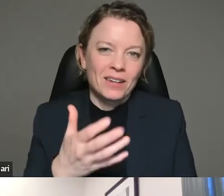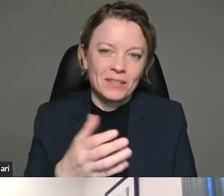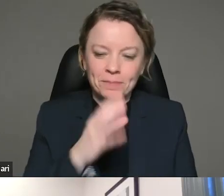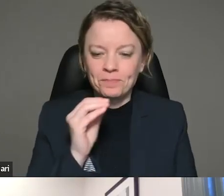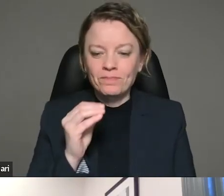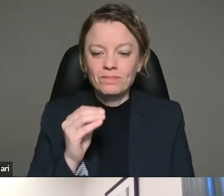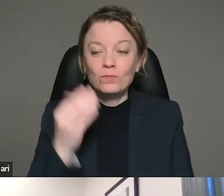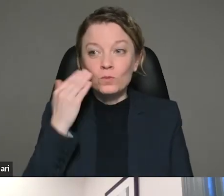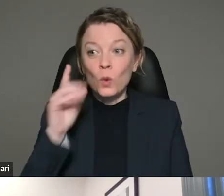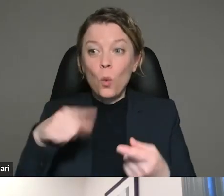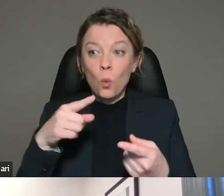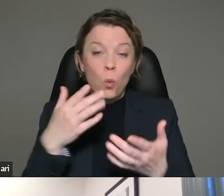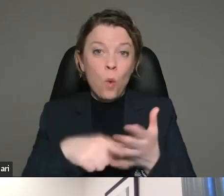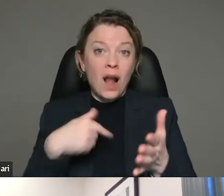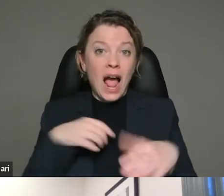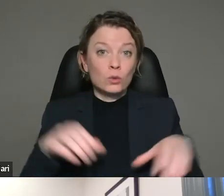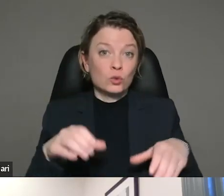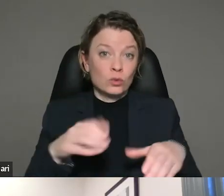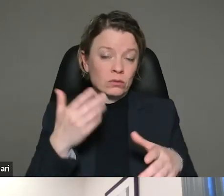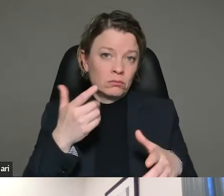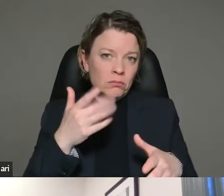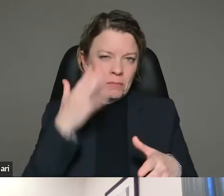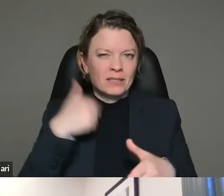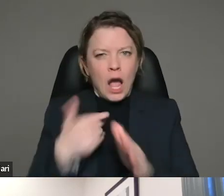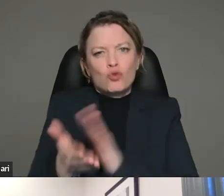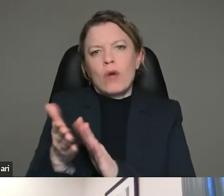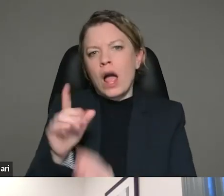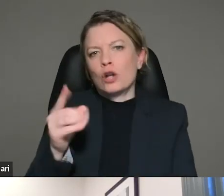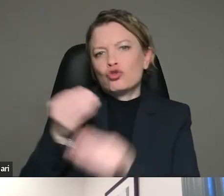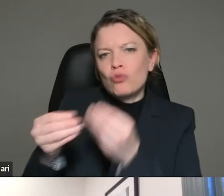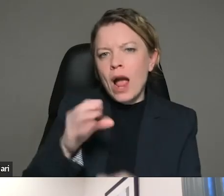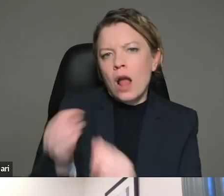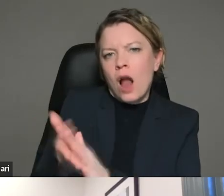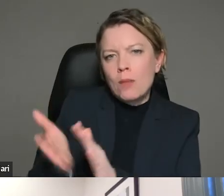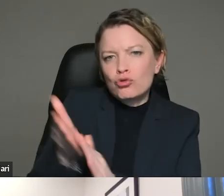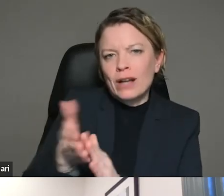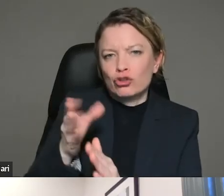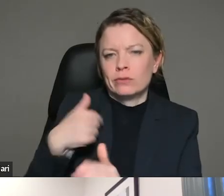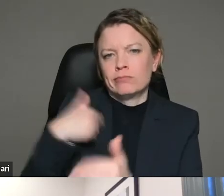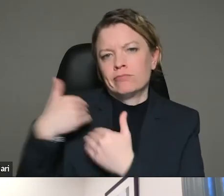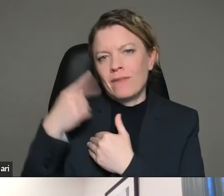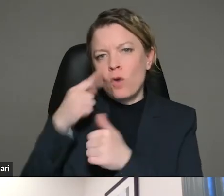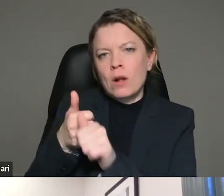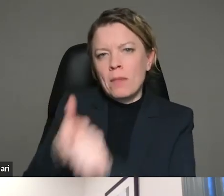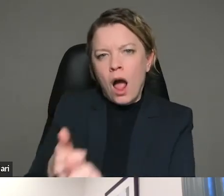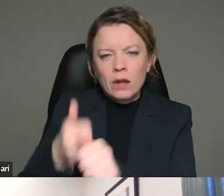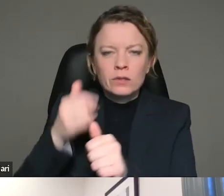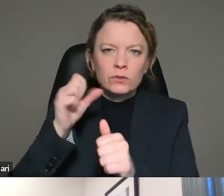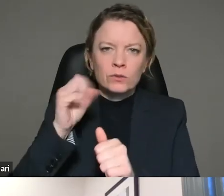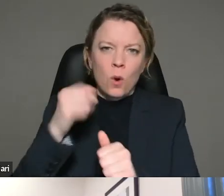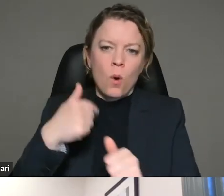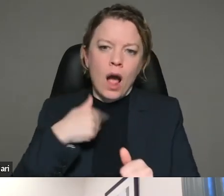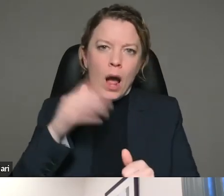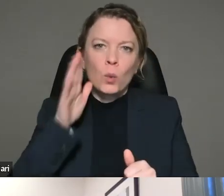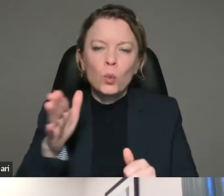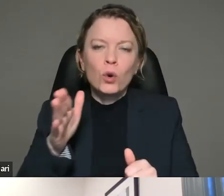the things that I was doing, since I was running the trading and the operations, a lot of compliance, I was kind of picking up